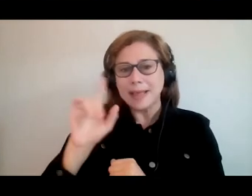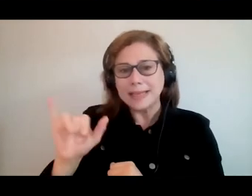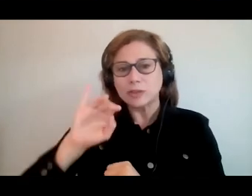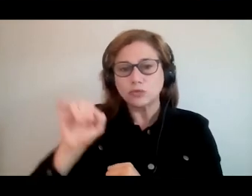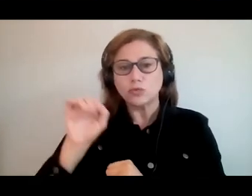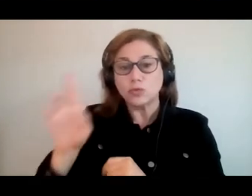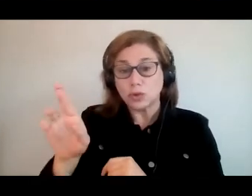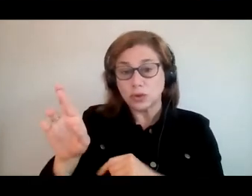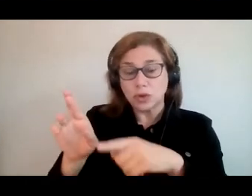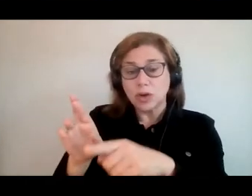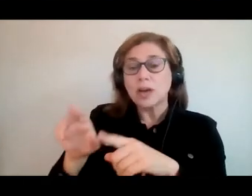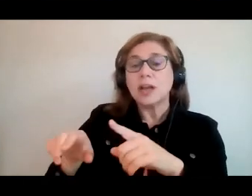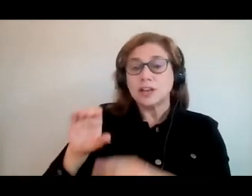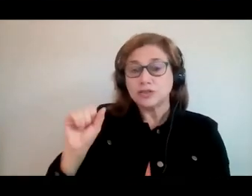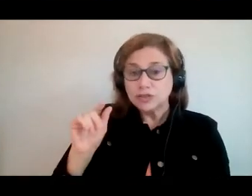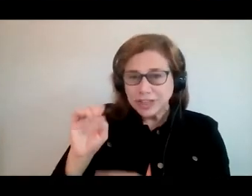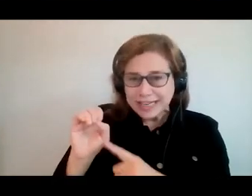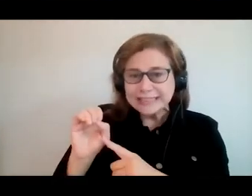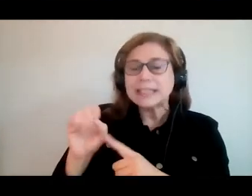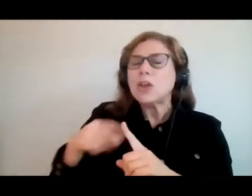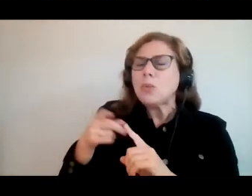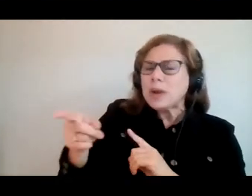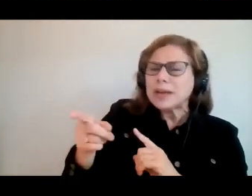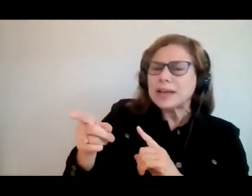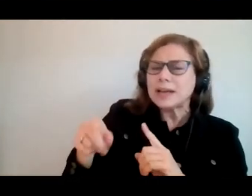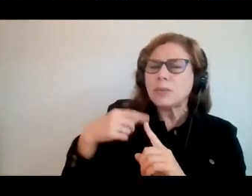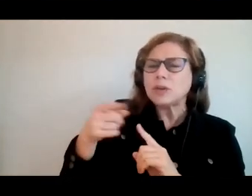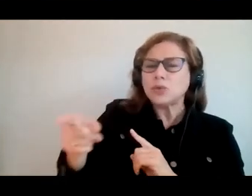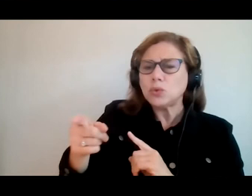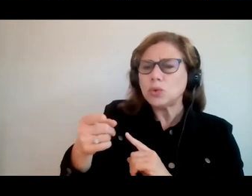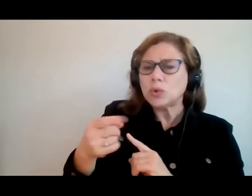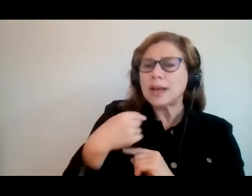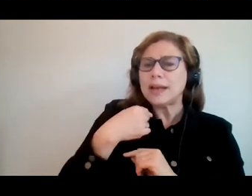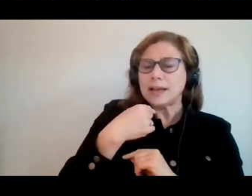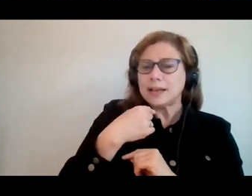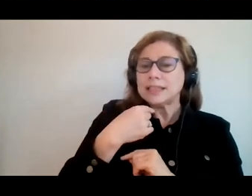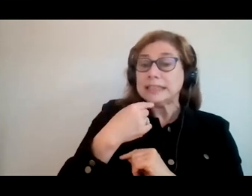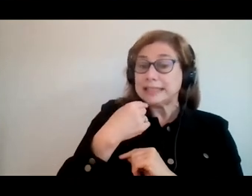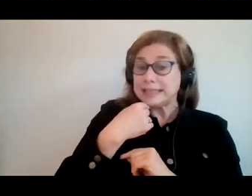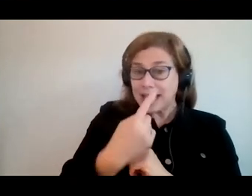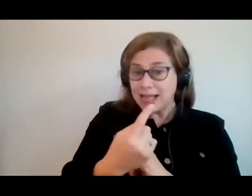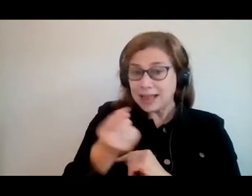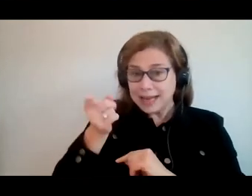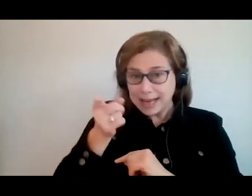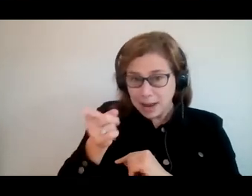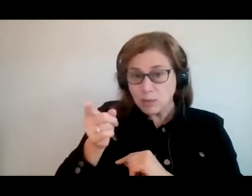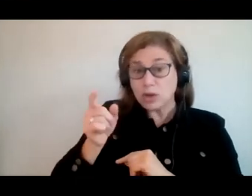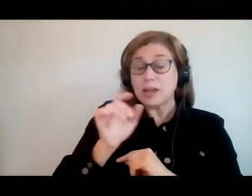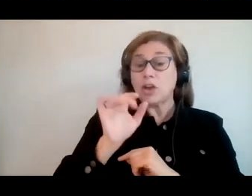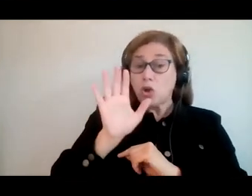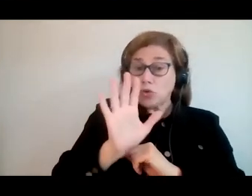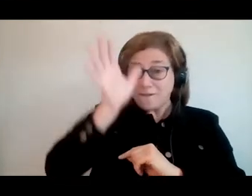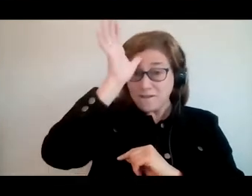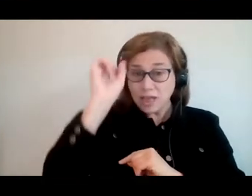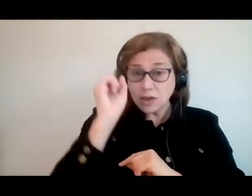you, you tell him, you know, your dad's story is very important to me. And you say, I'm a